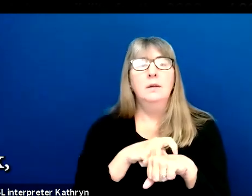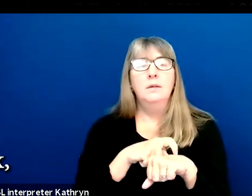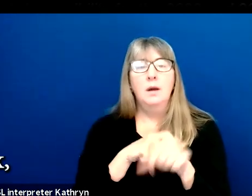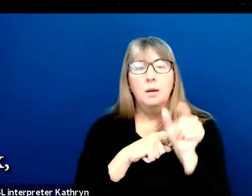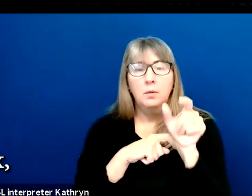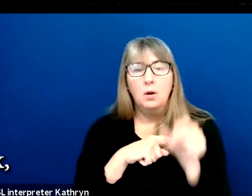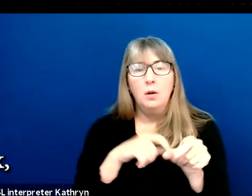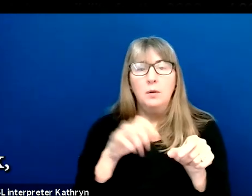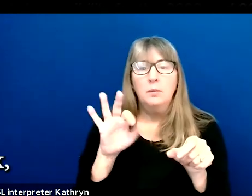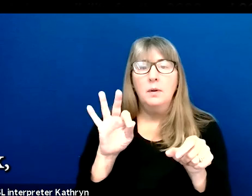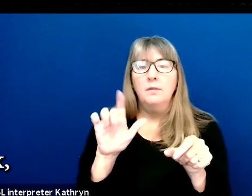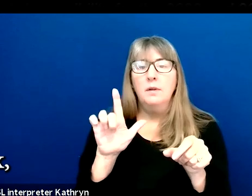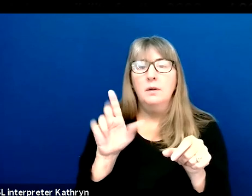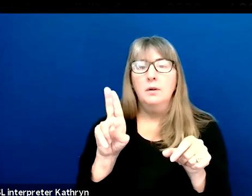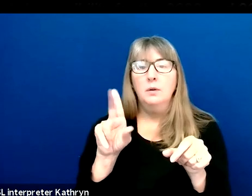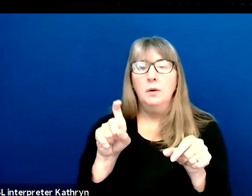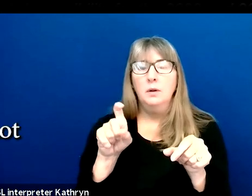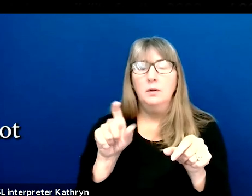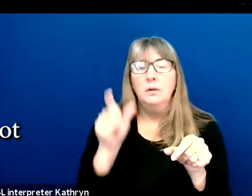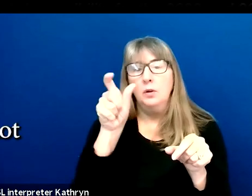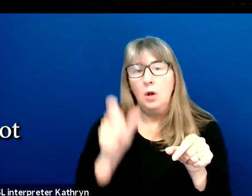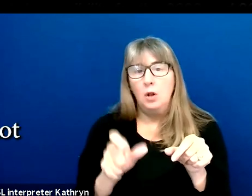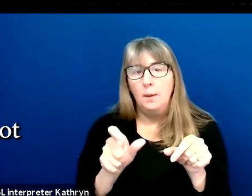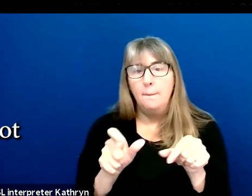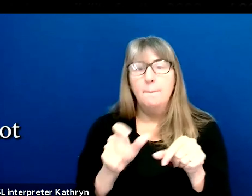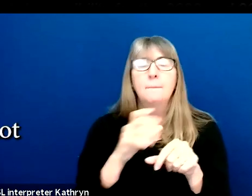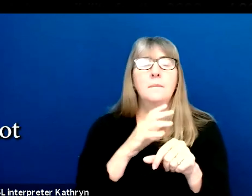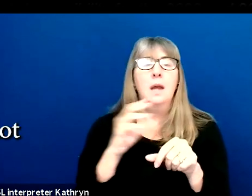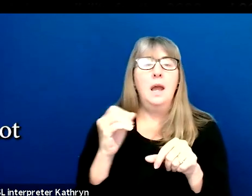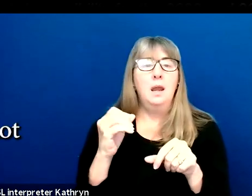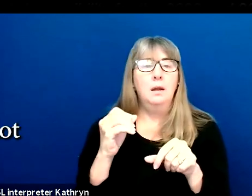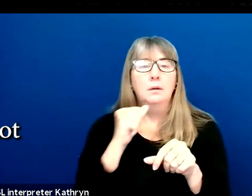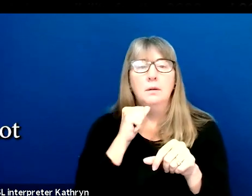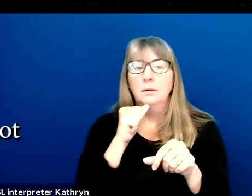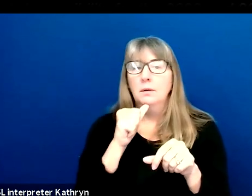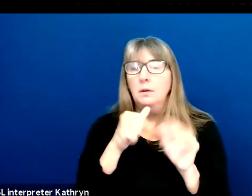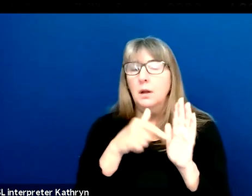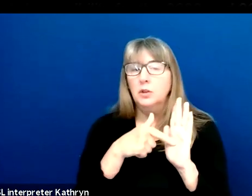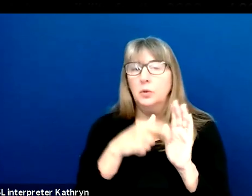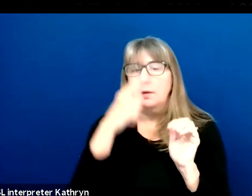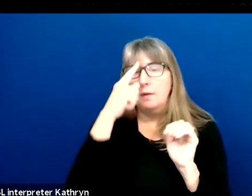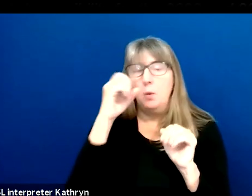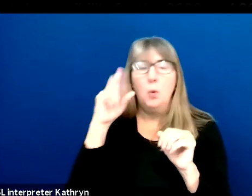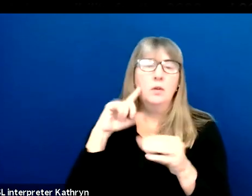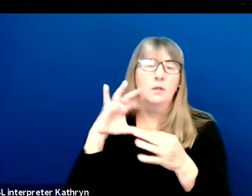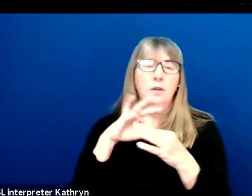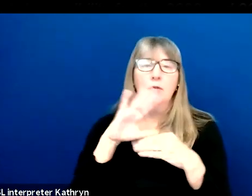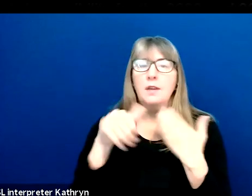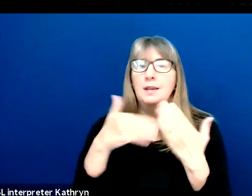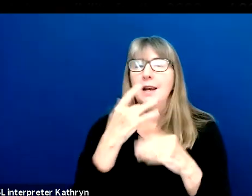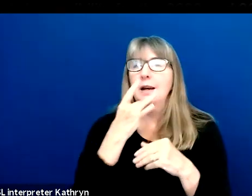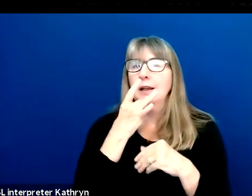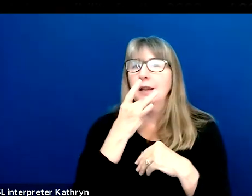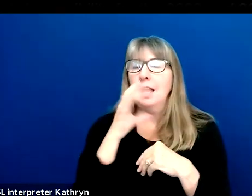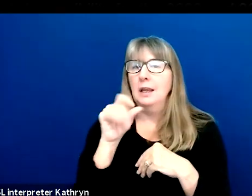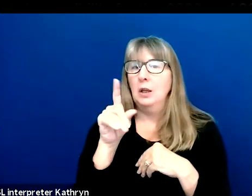flux column are not time and flux. And I'm not actually showing in the plot or the sonification the entire light curve. So I give the part of the light